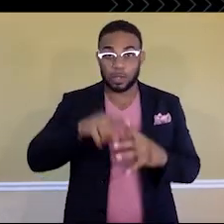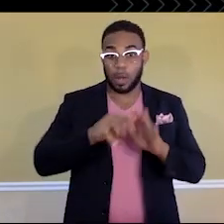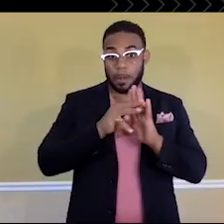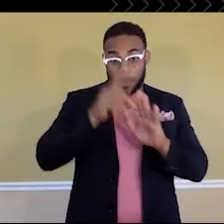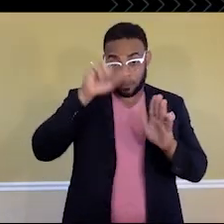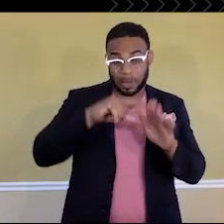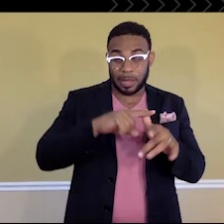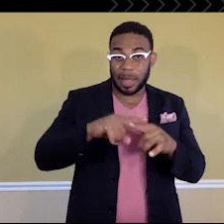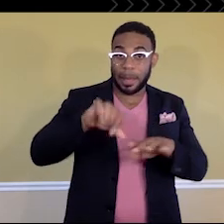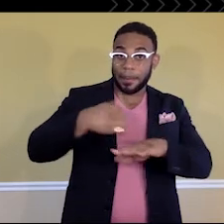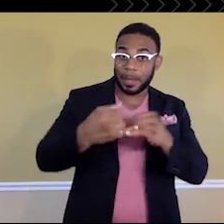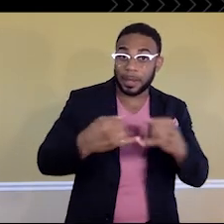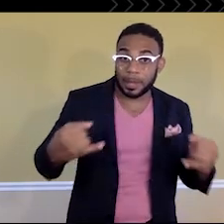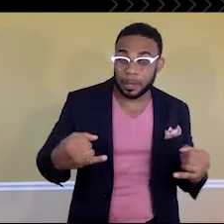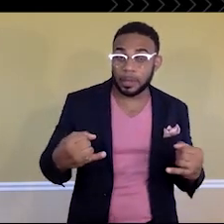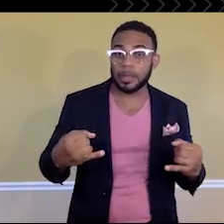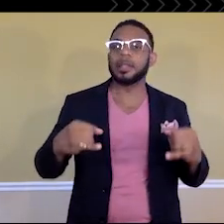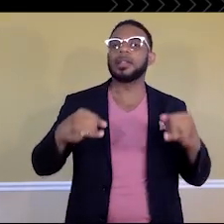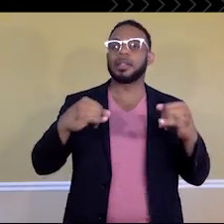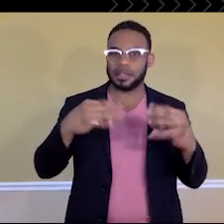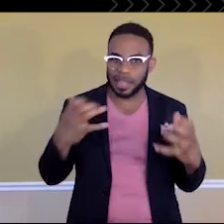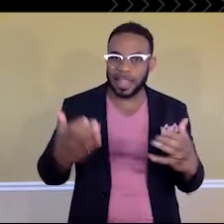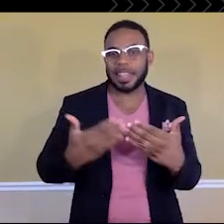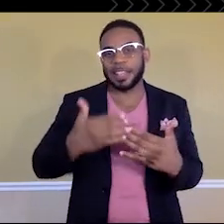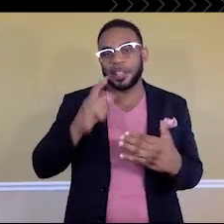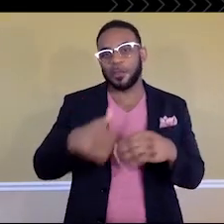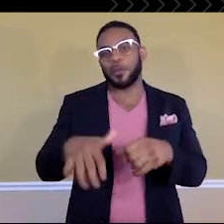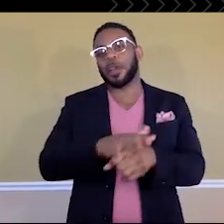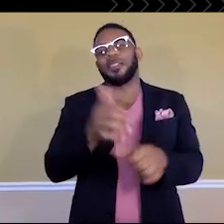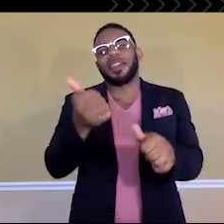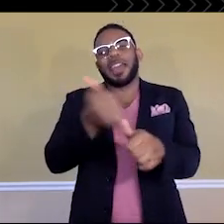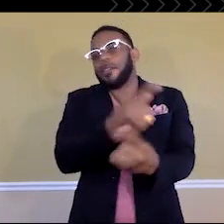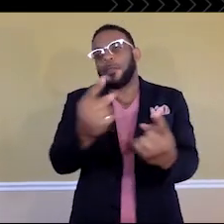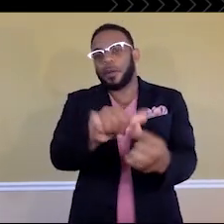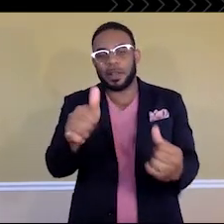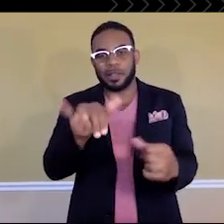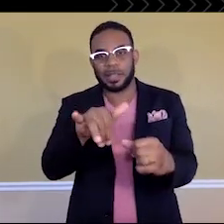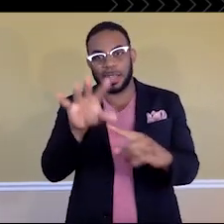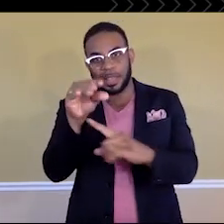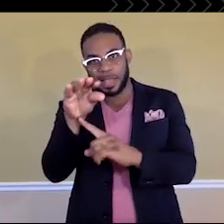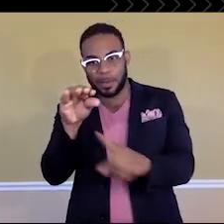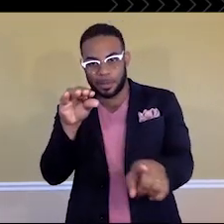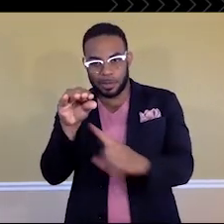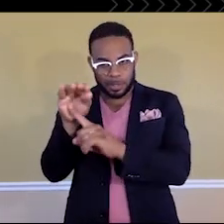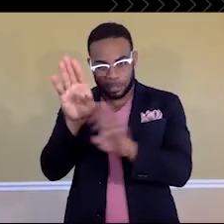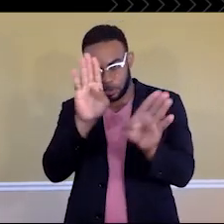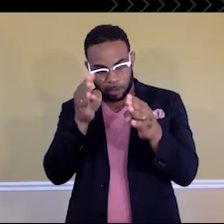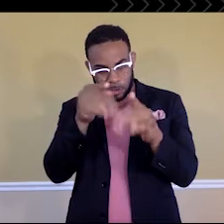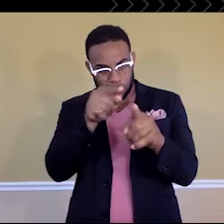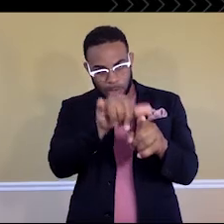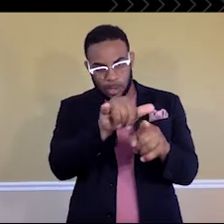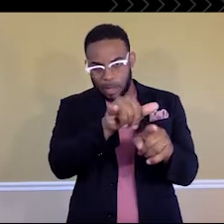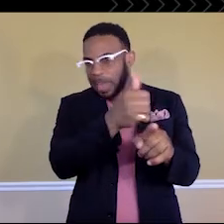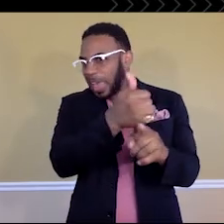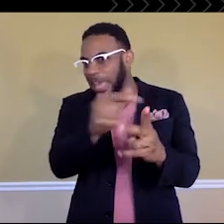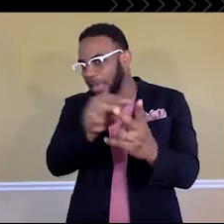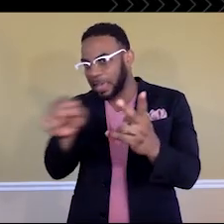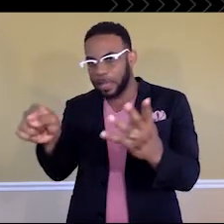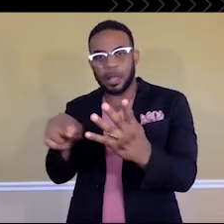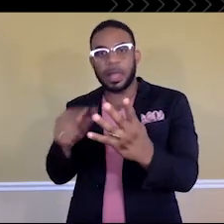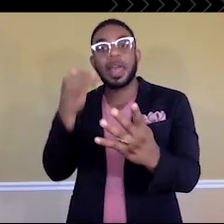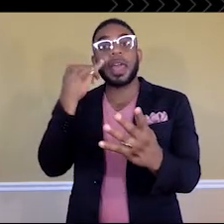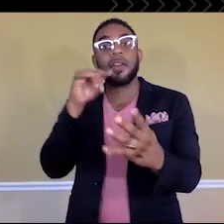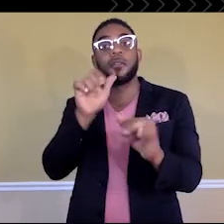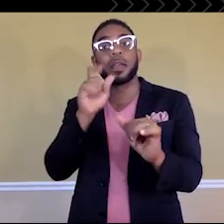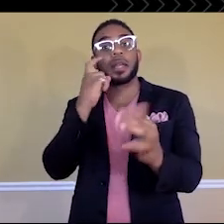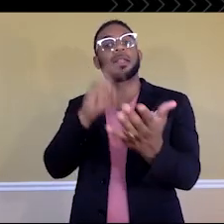for this as a baseline, it's a lot easier to cover everyone else that the camera is tuned for. If we